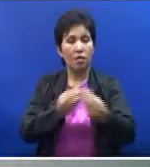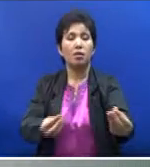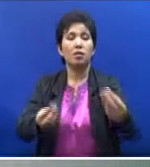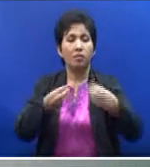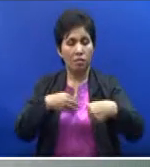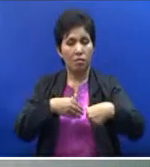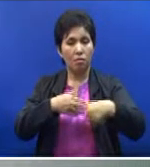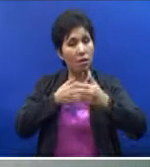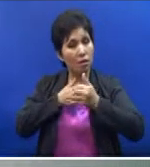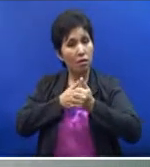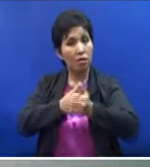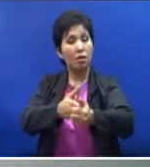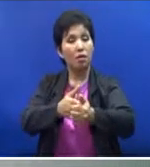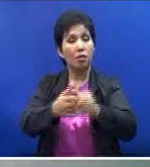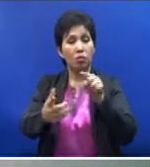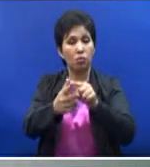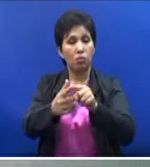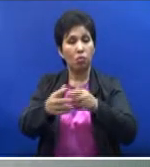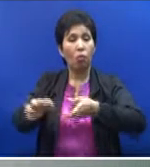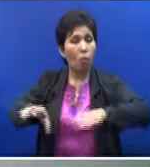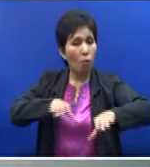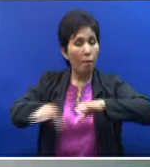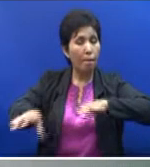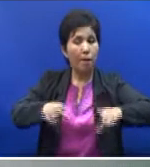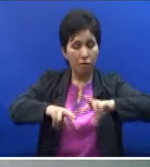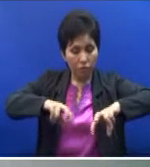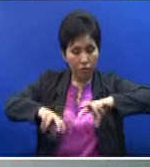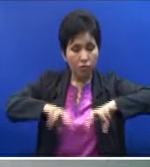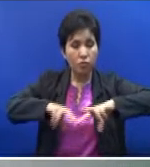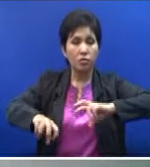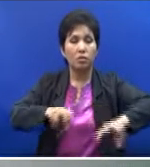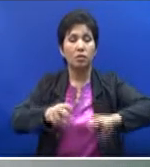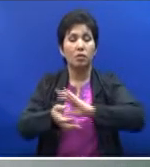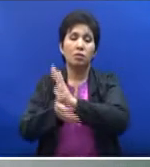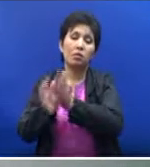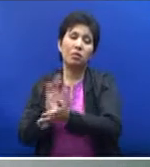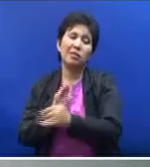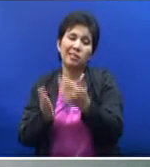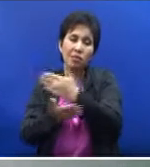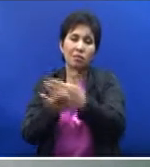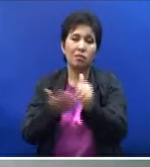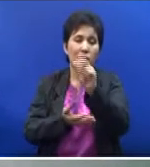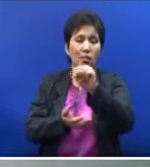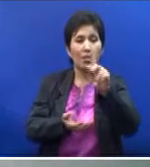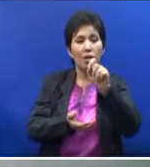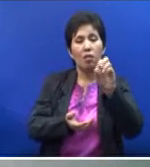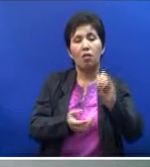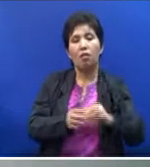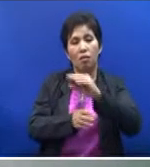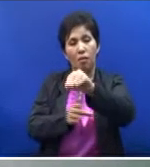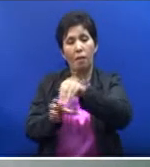provides you a guide in order for you to conduct research. Okay, some well-known anthropological theories